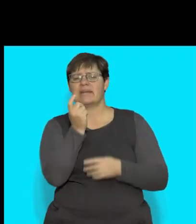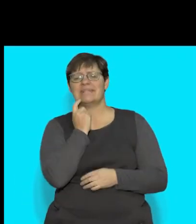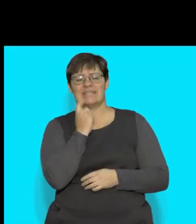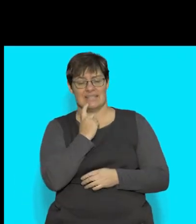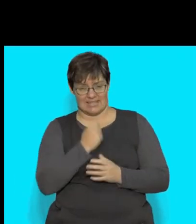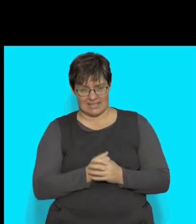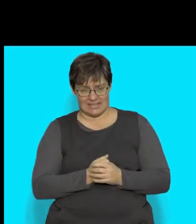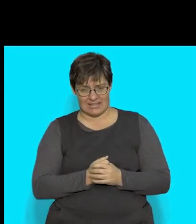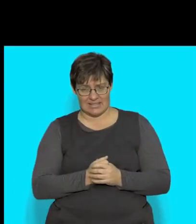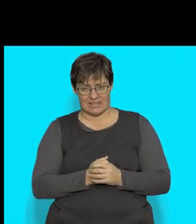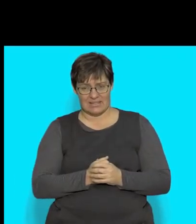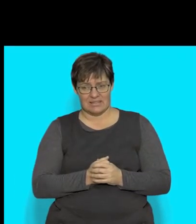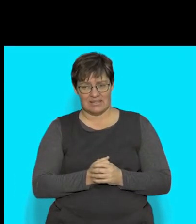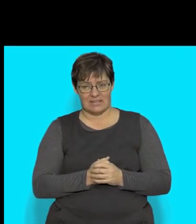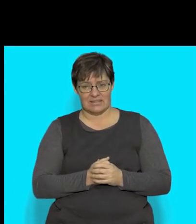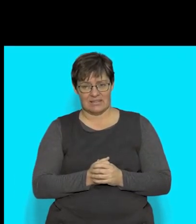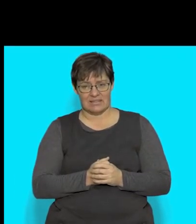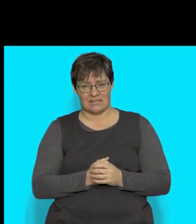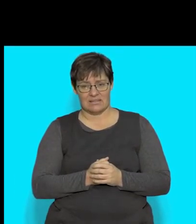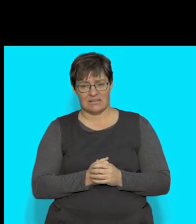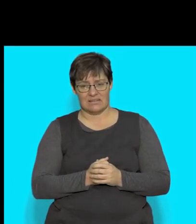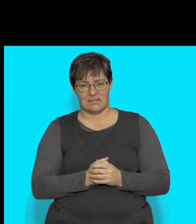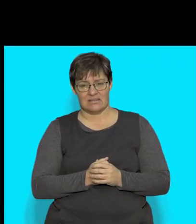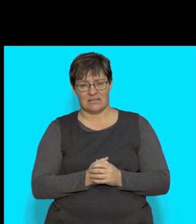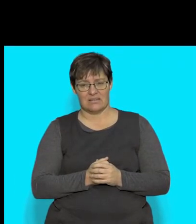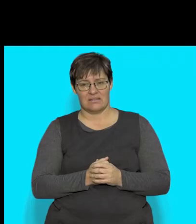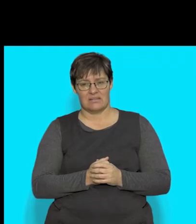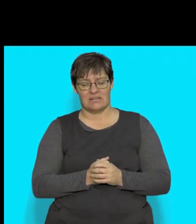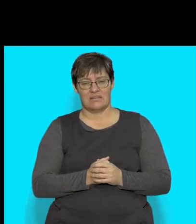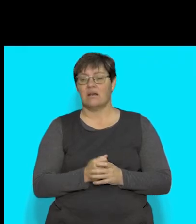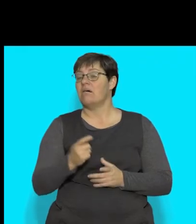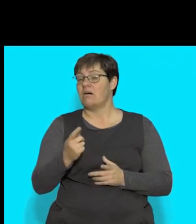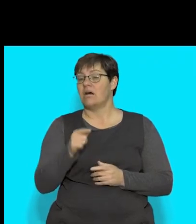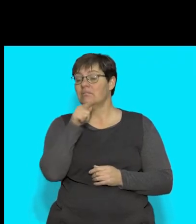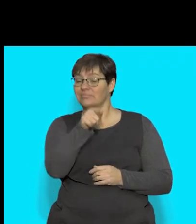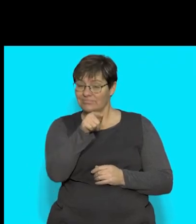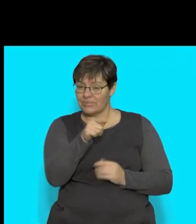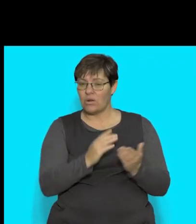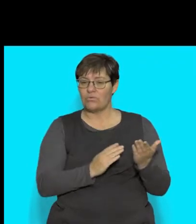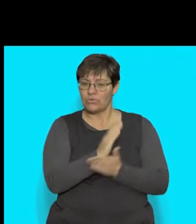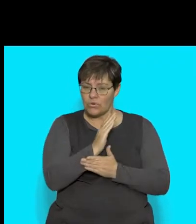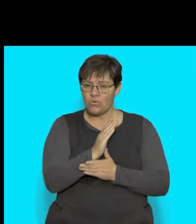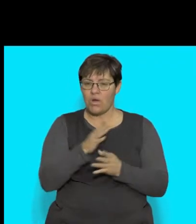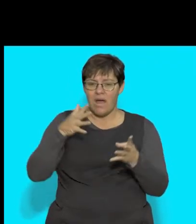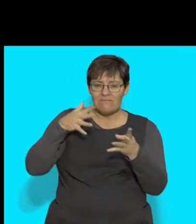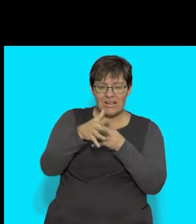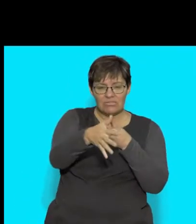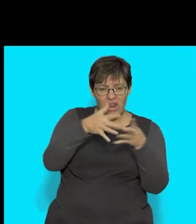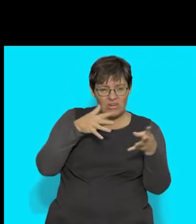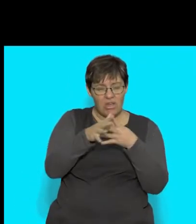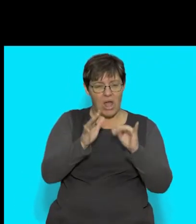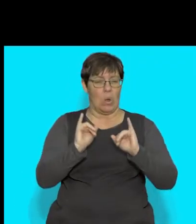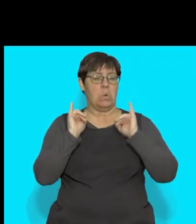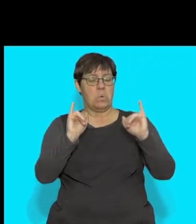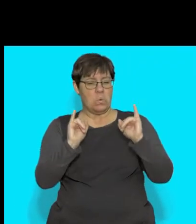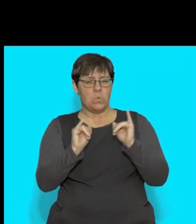enough. They are going to be, let me change the color quickly. They are going to be small enough to move